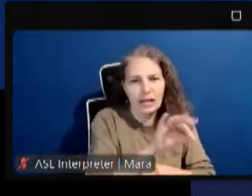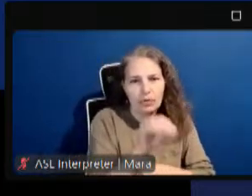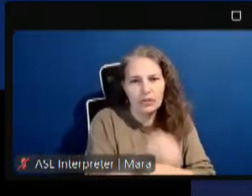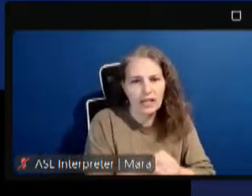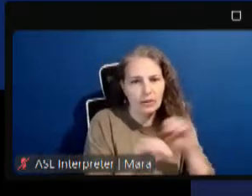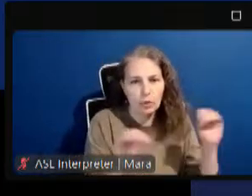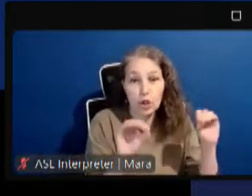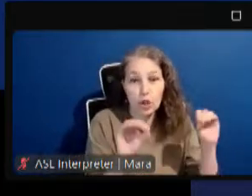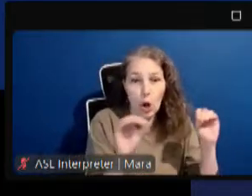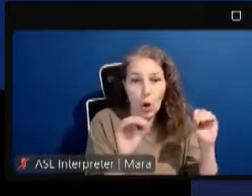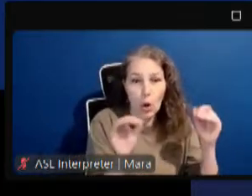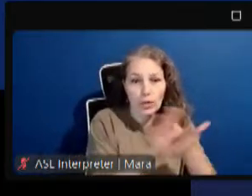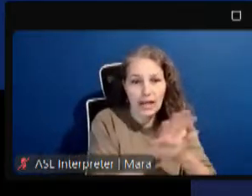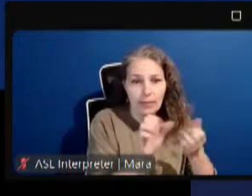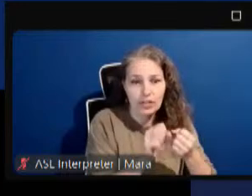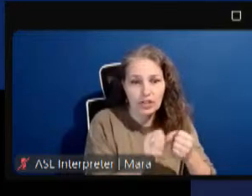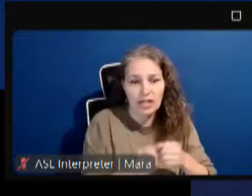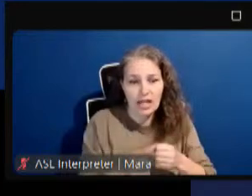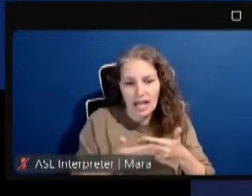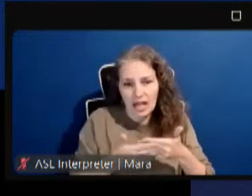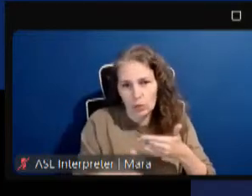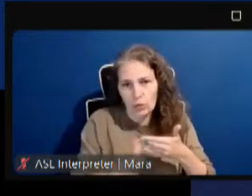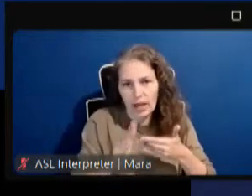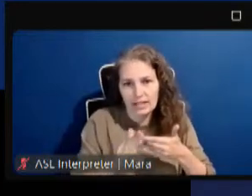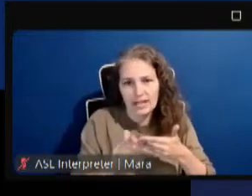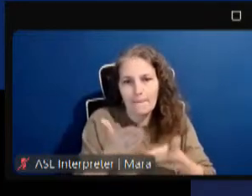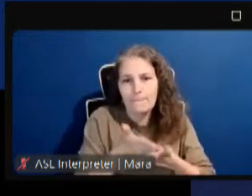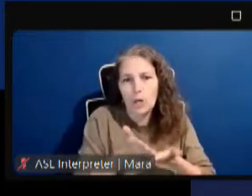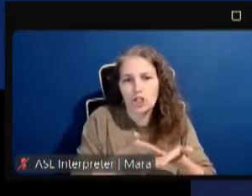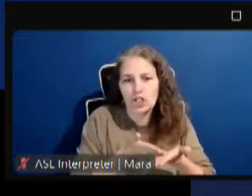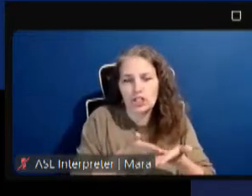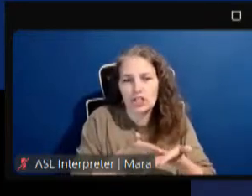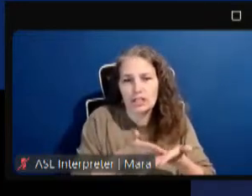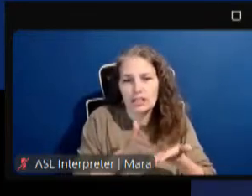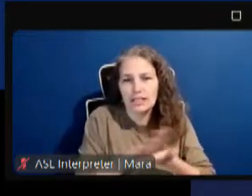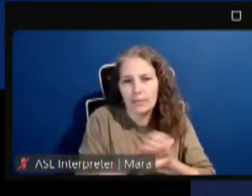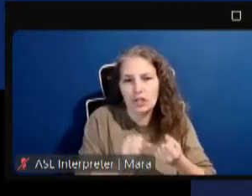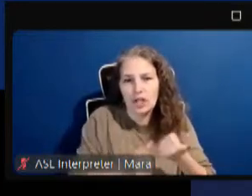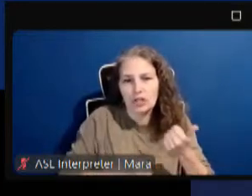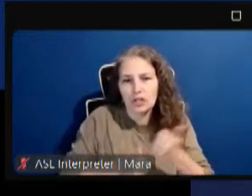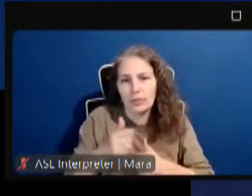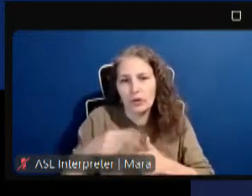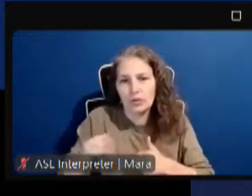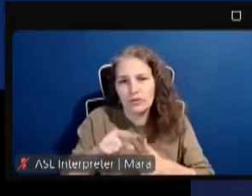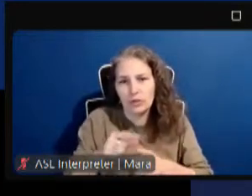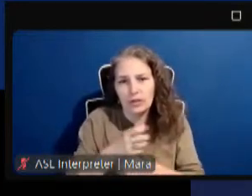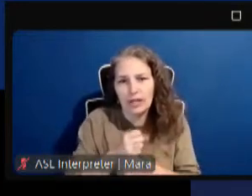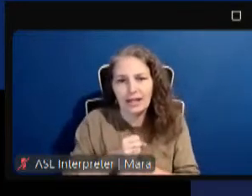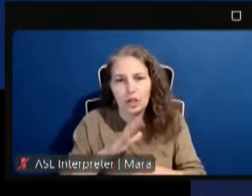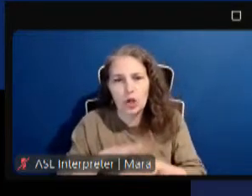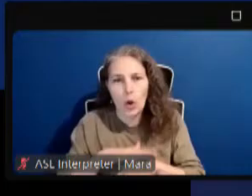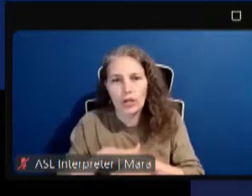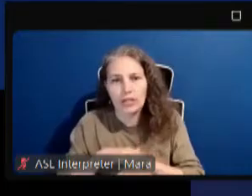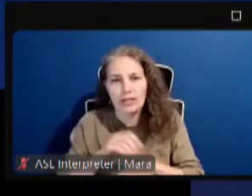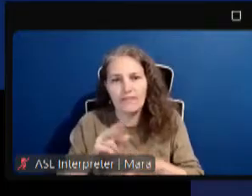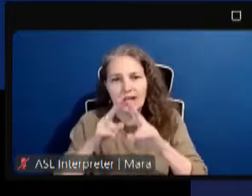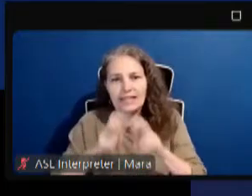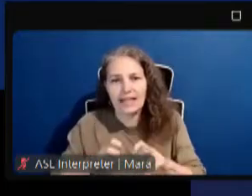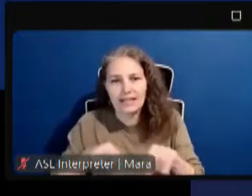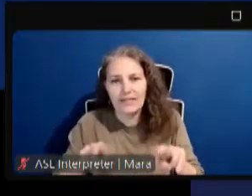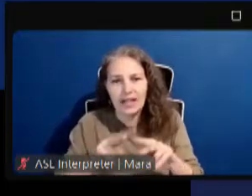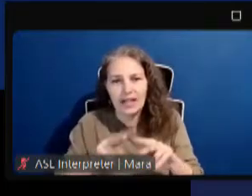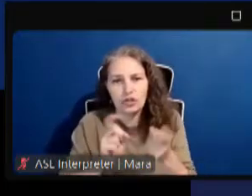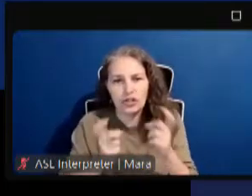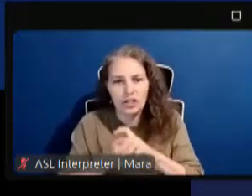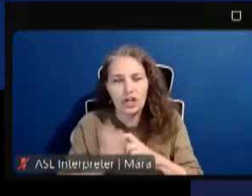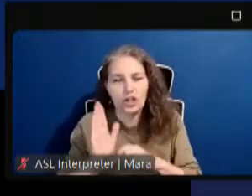and the remainder had partial damage. So most of you will be receiving a notice of assessed value change which reflects, those of you who had damage